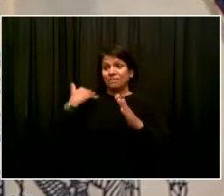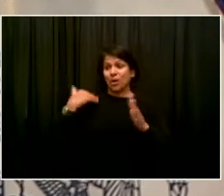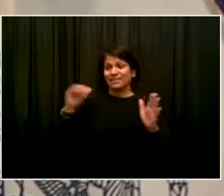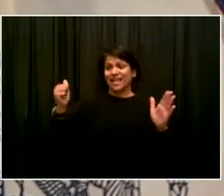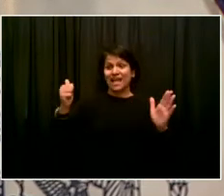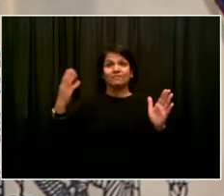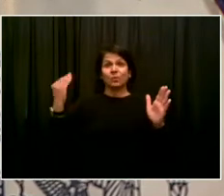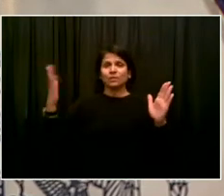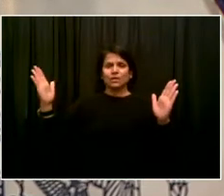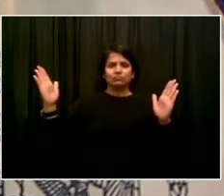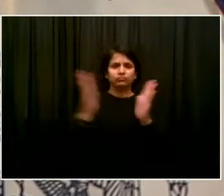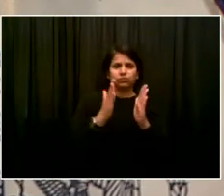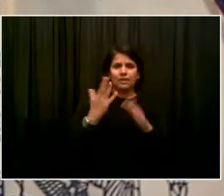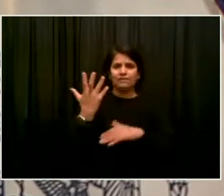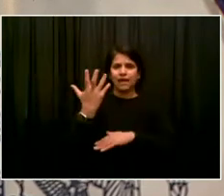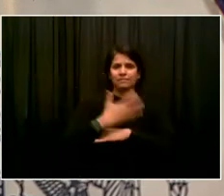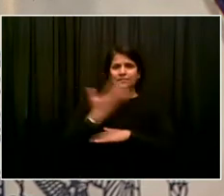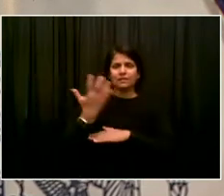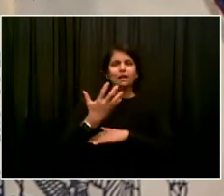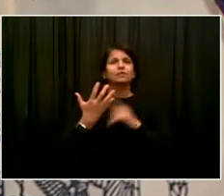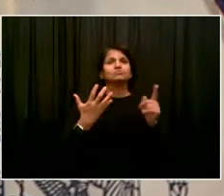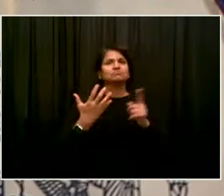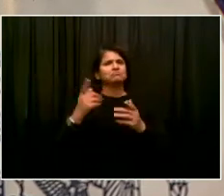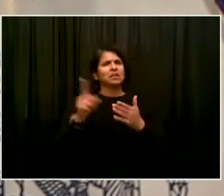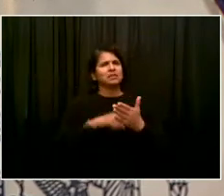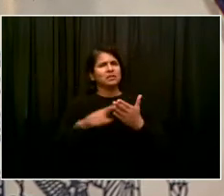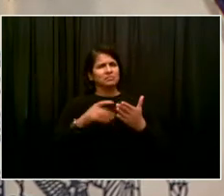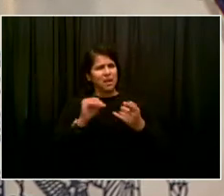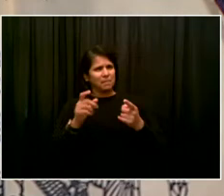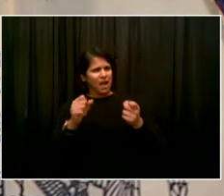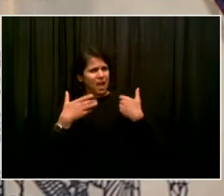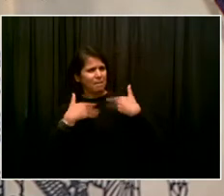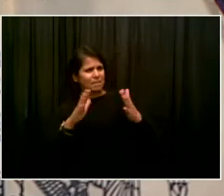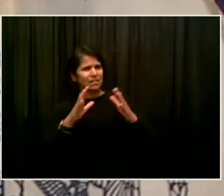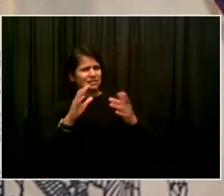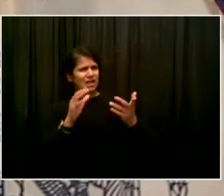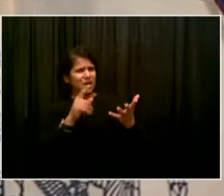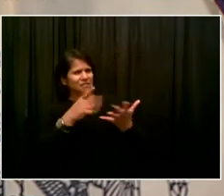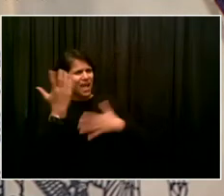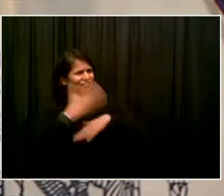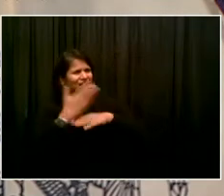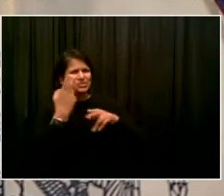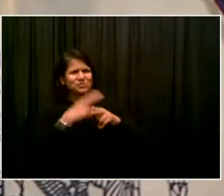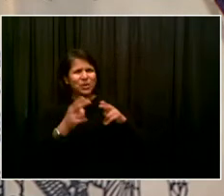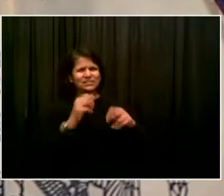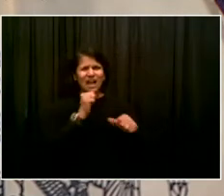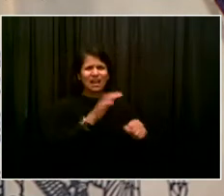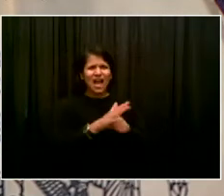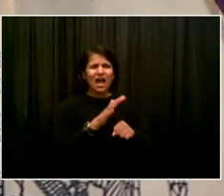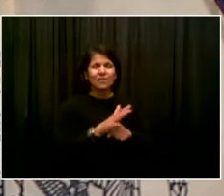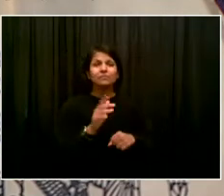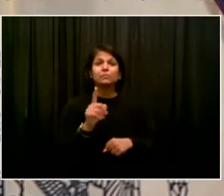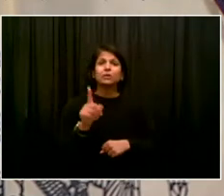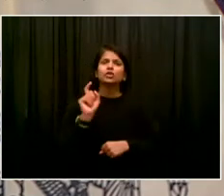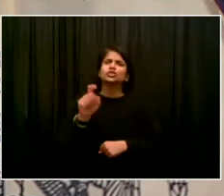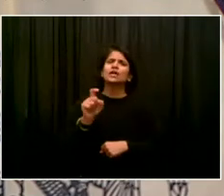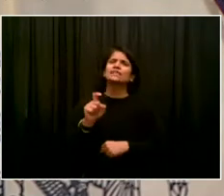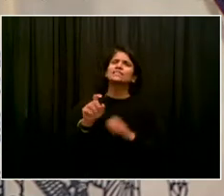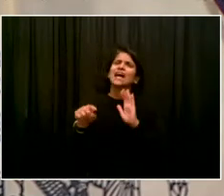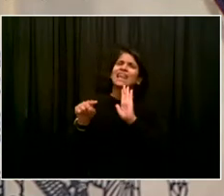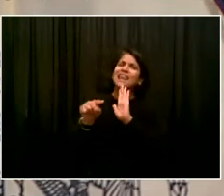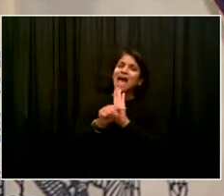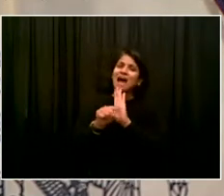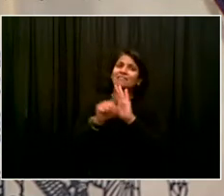this among public health experts, some saying it's not enough or that a negative test should be required. Wanted to get your thoughts on